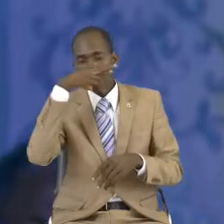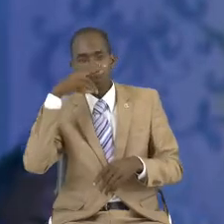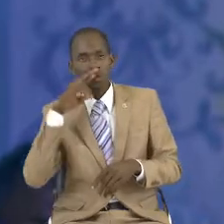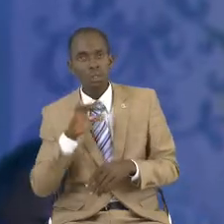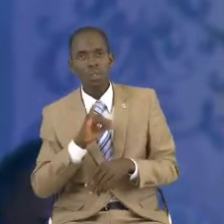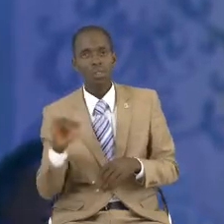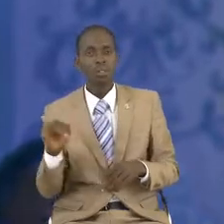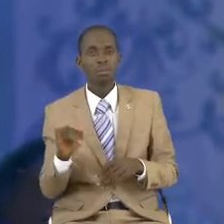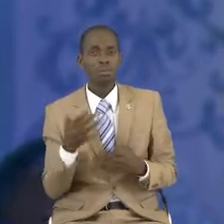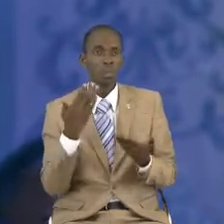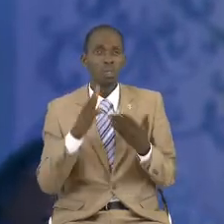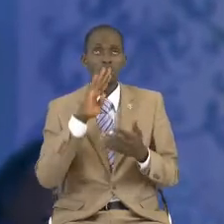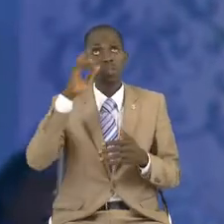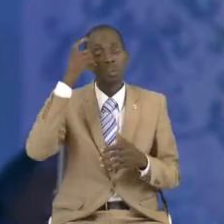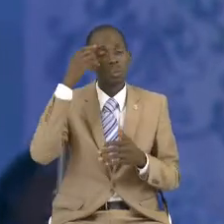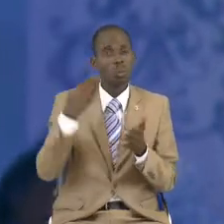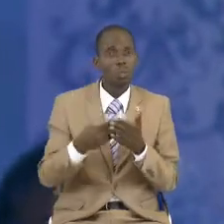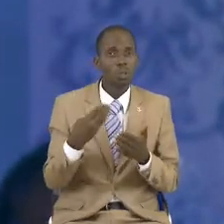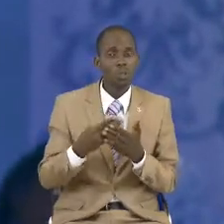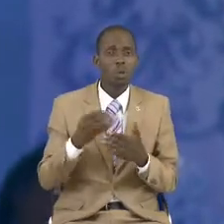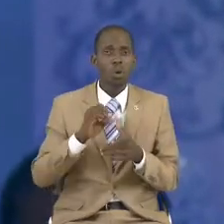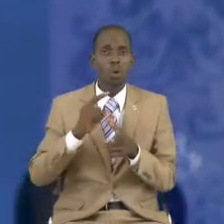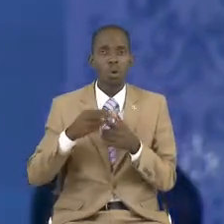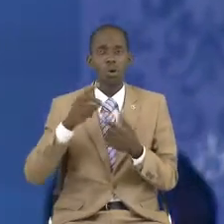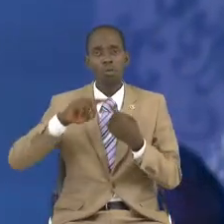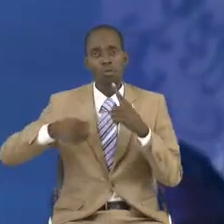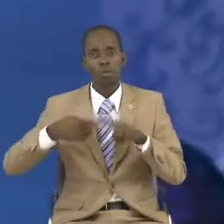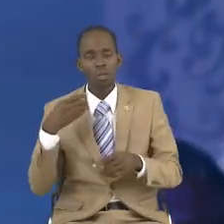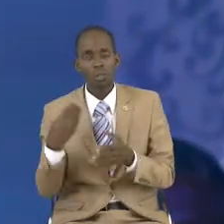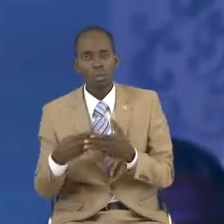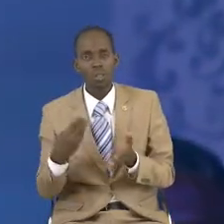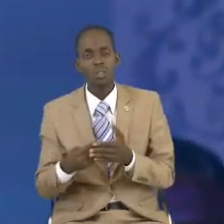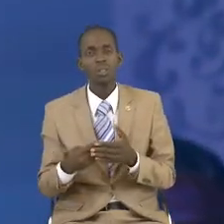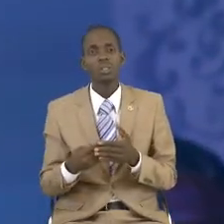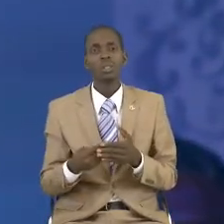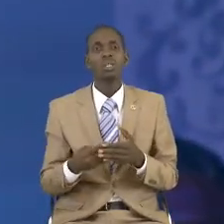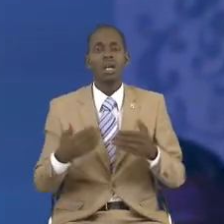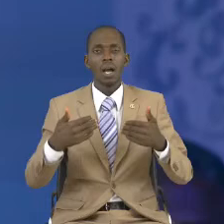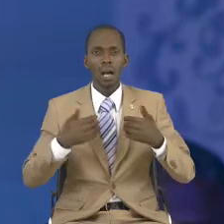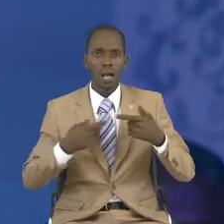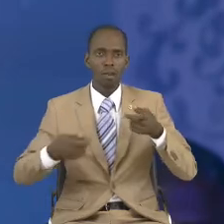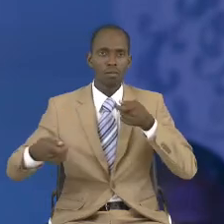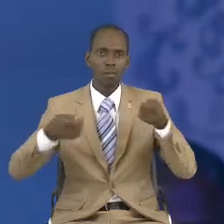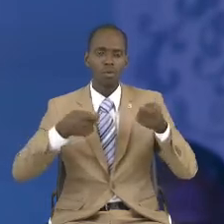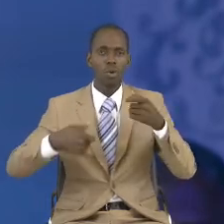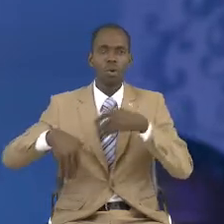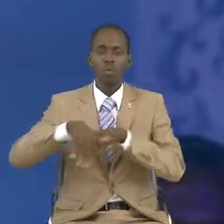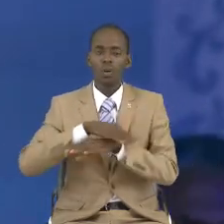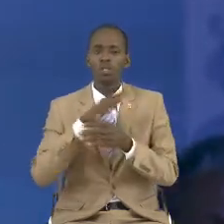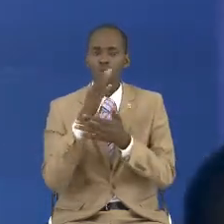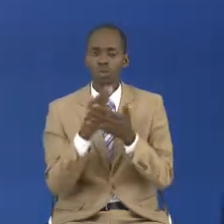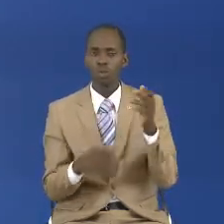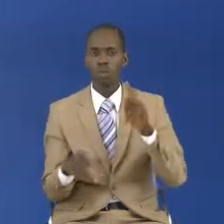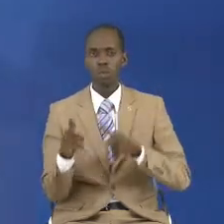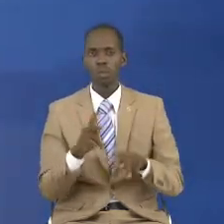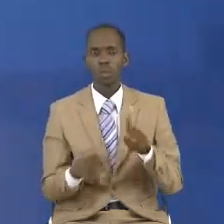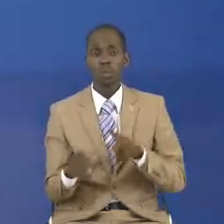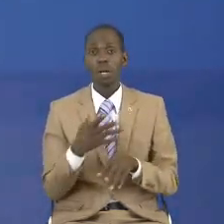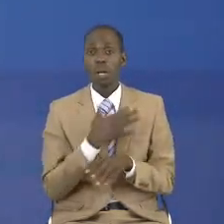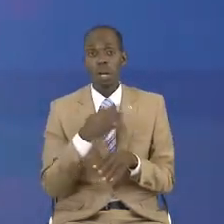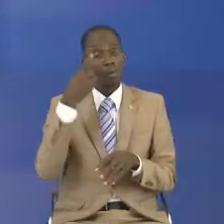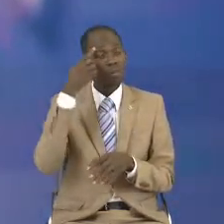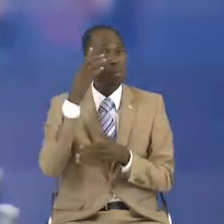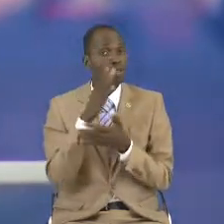money stealing you know i as a dominion over some people and for some people